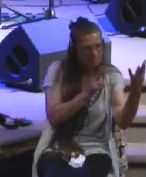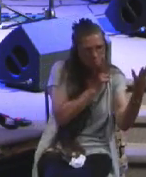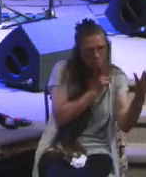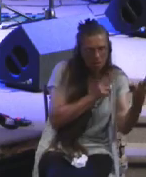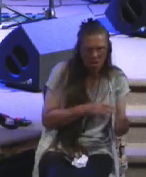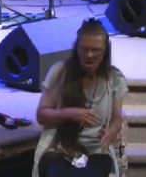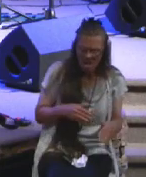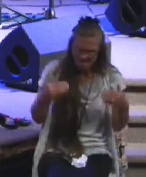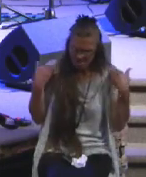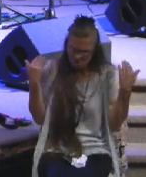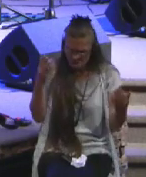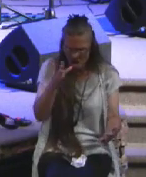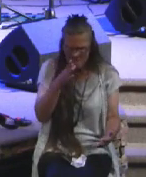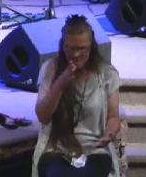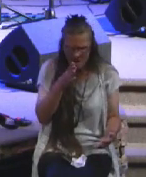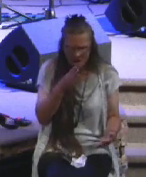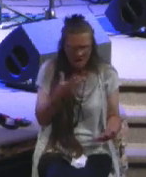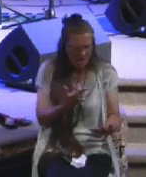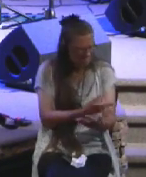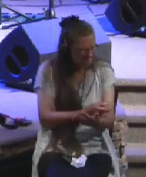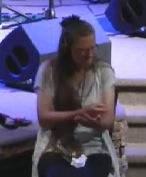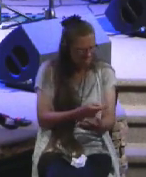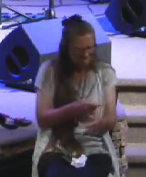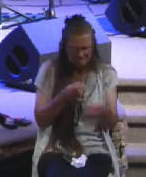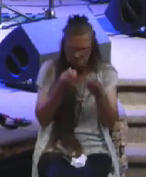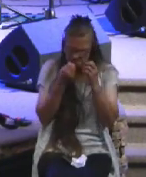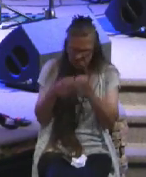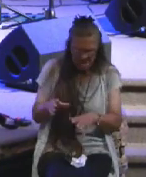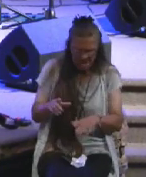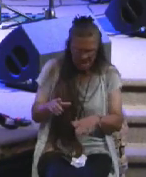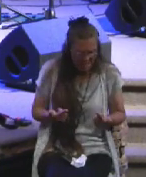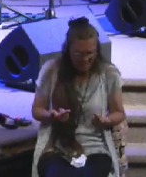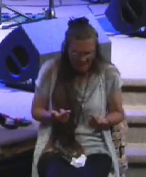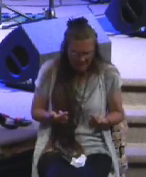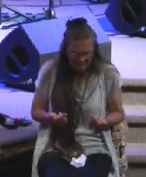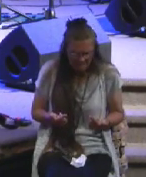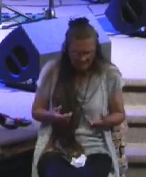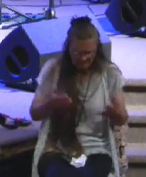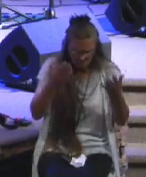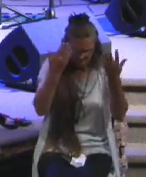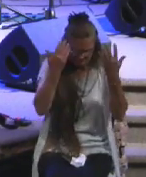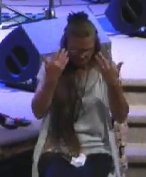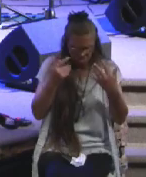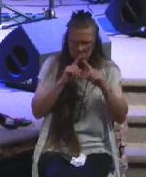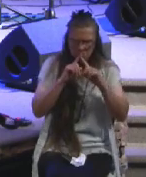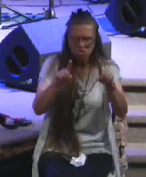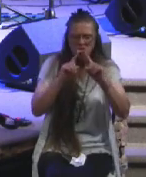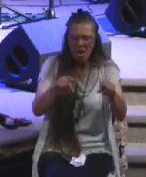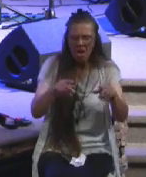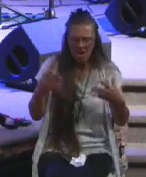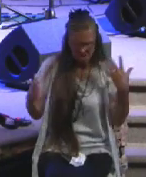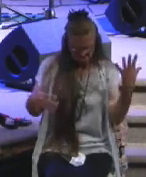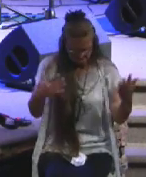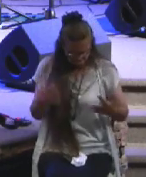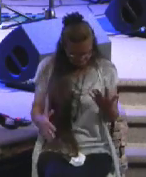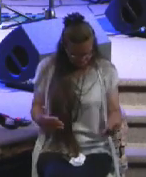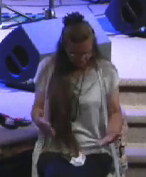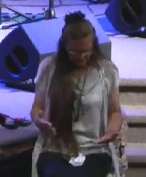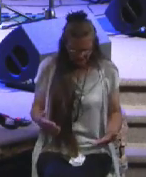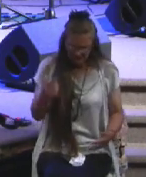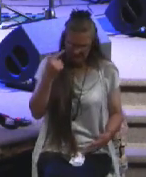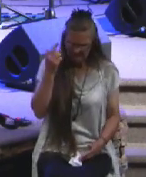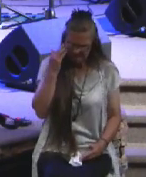drugs, horrible lifestyle. You could tell by the way she was talking, the way she was acting. And I began to think,